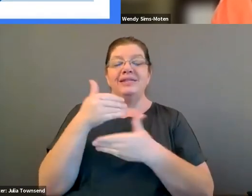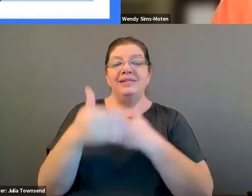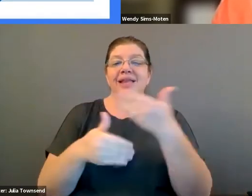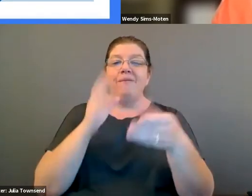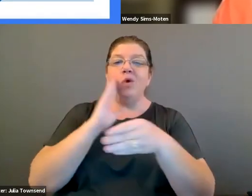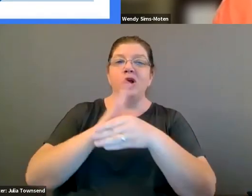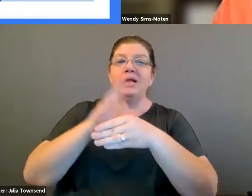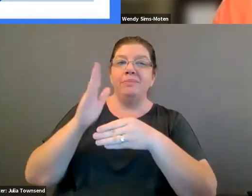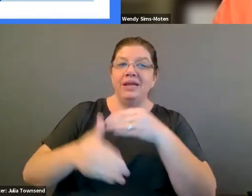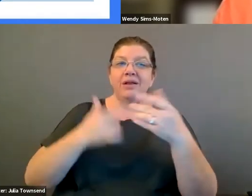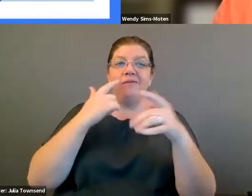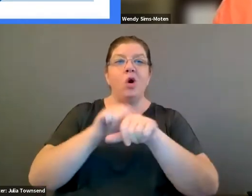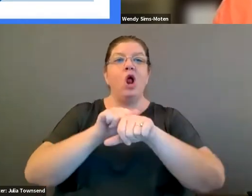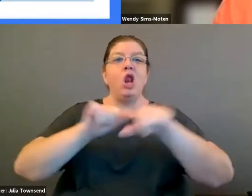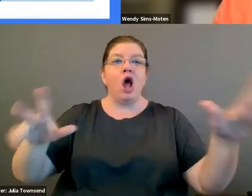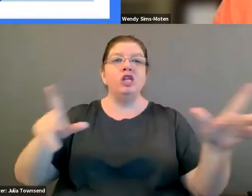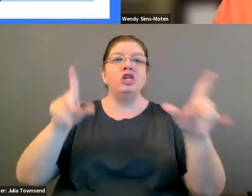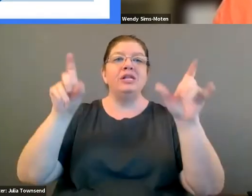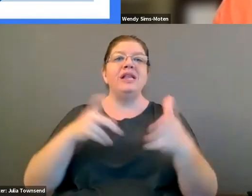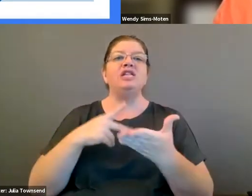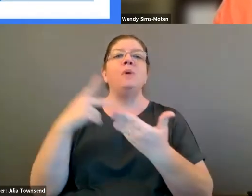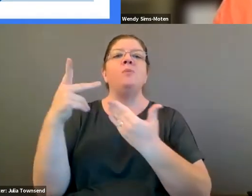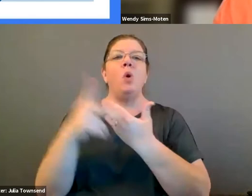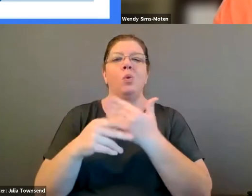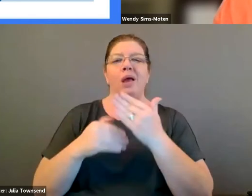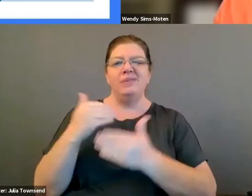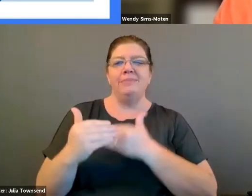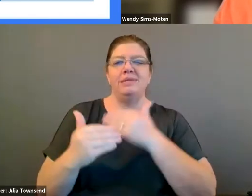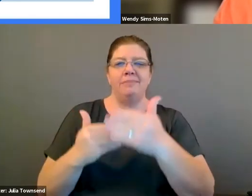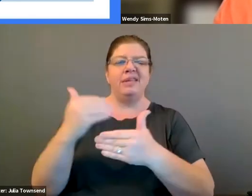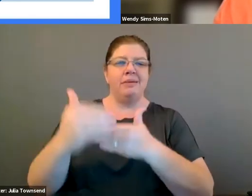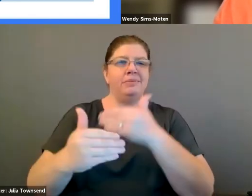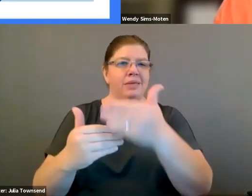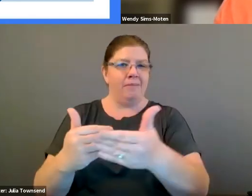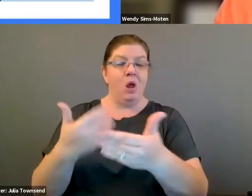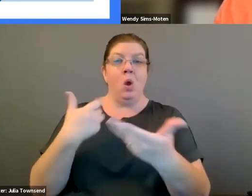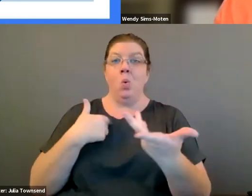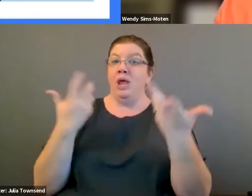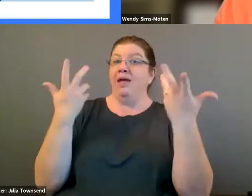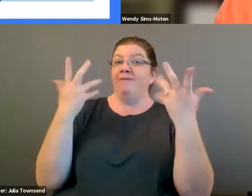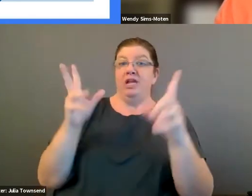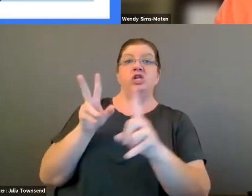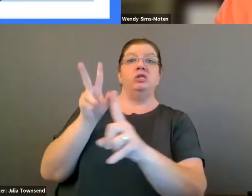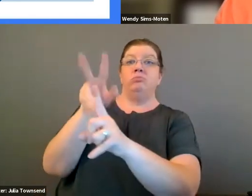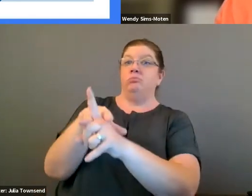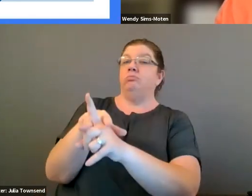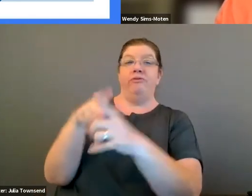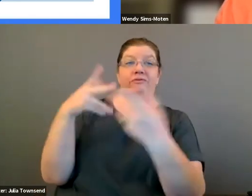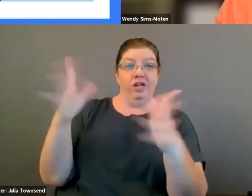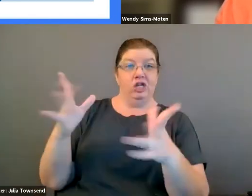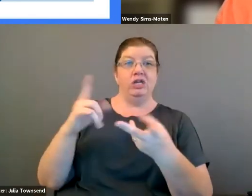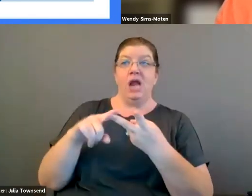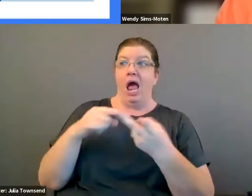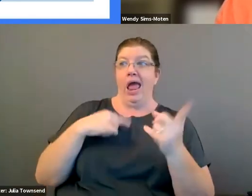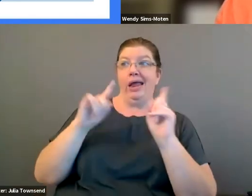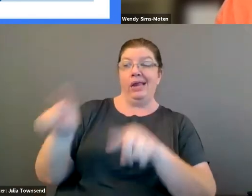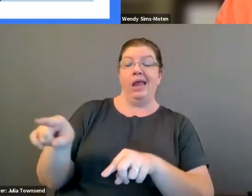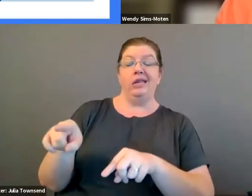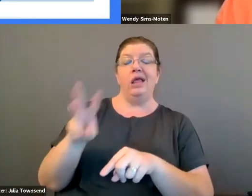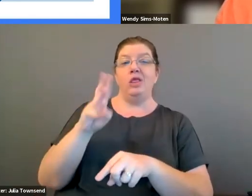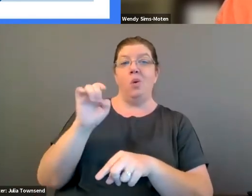process for launching the test program. We have completed our application and I attended the webinar last